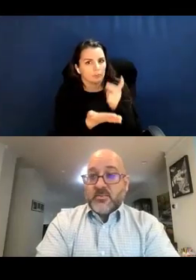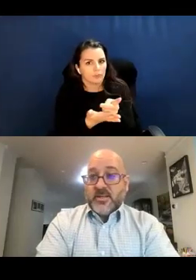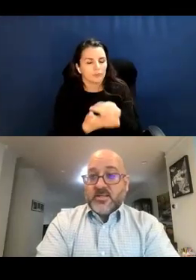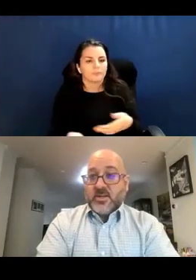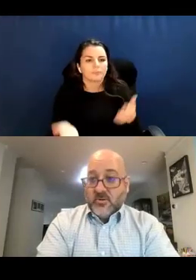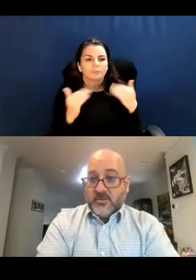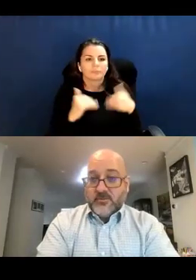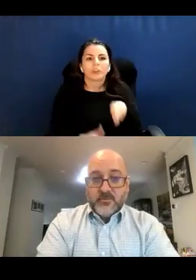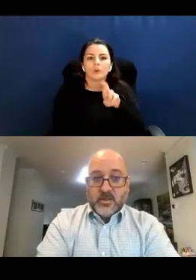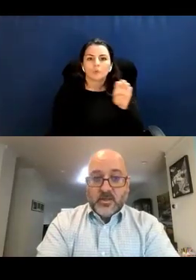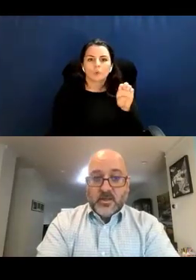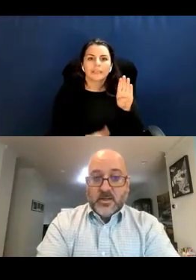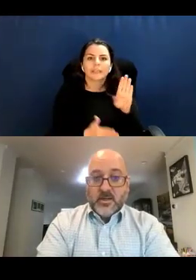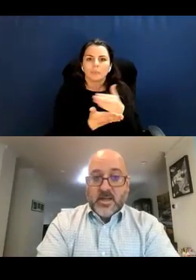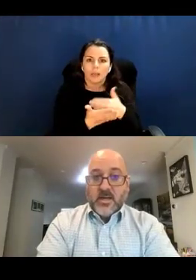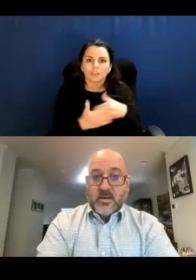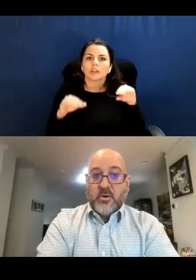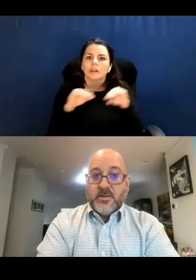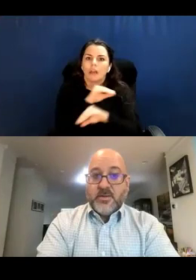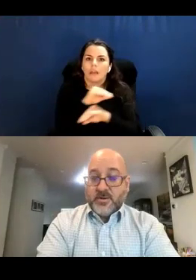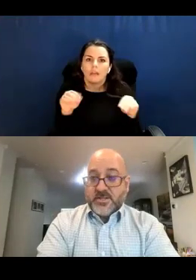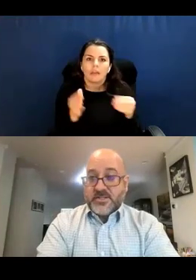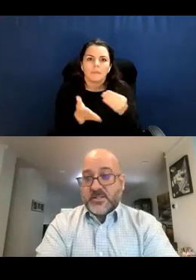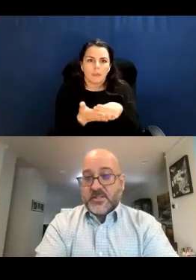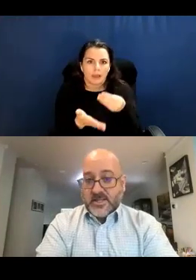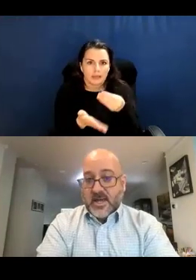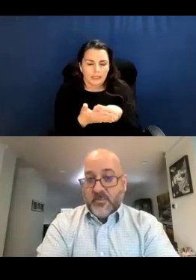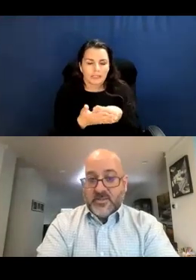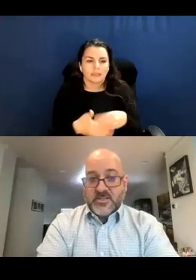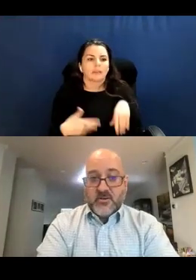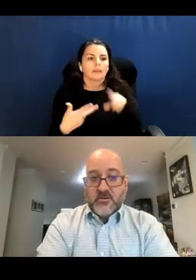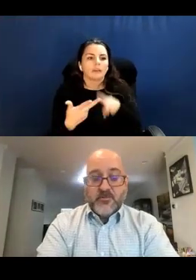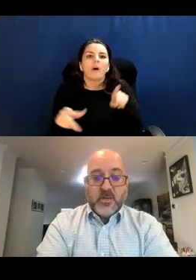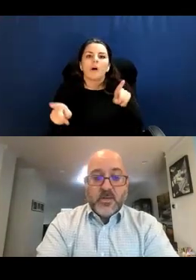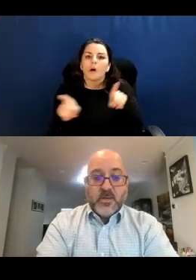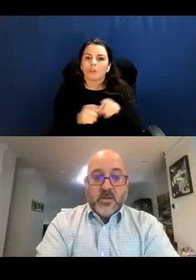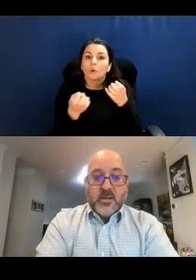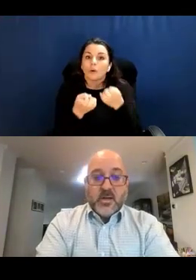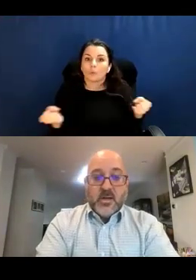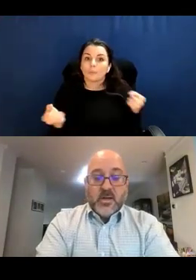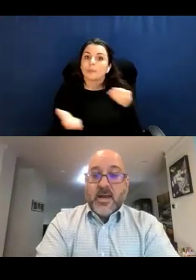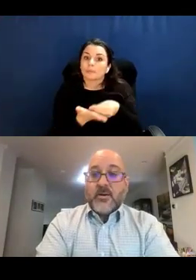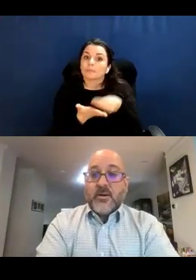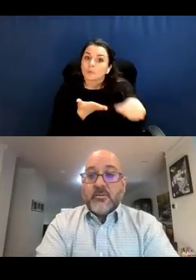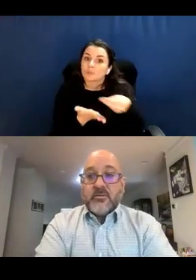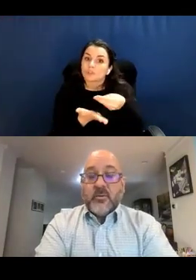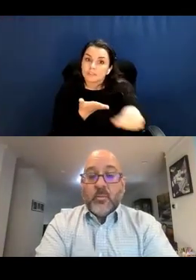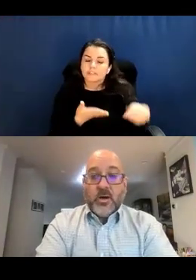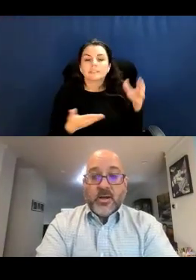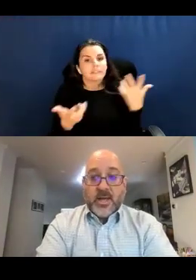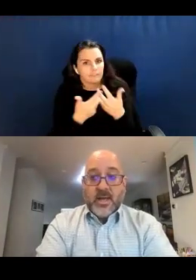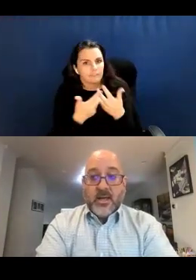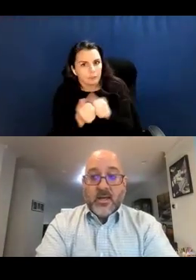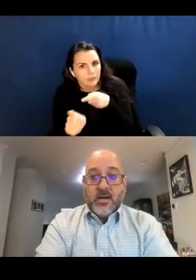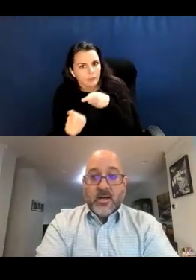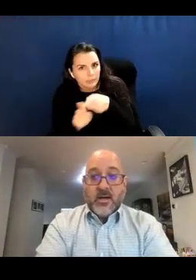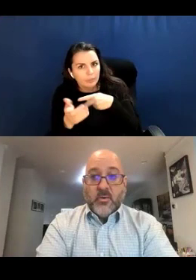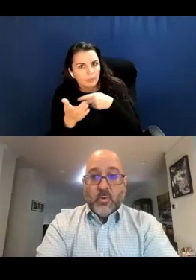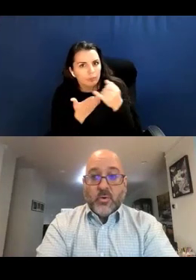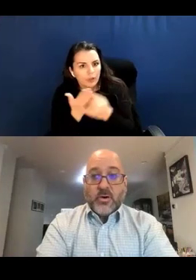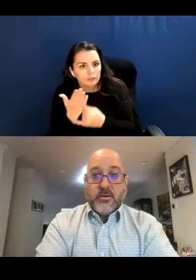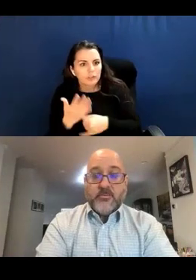Rebudgeting, that's within scope. Any equipment purchases, again, within scope. Carryover from one